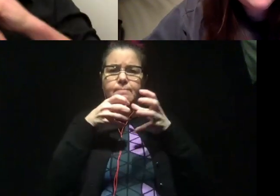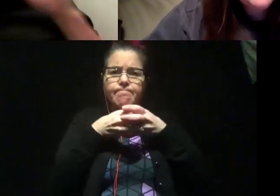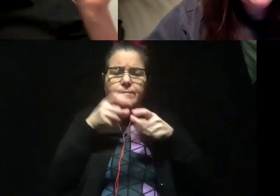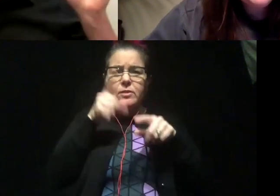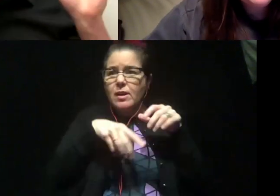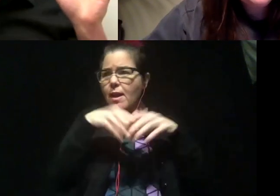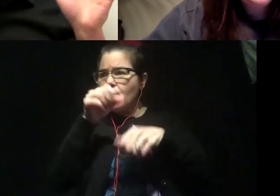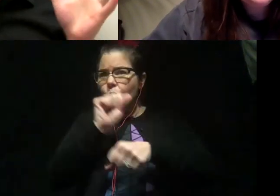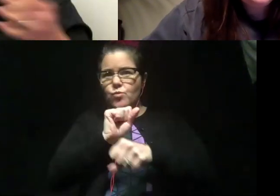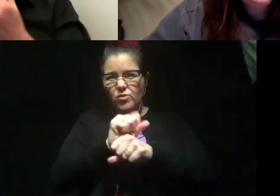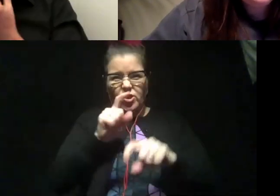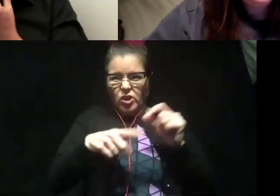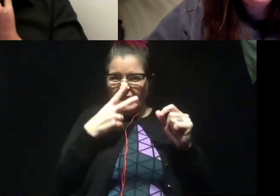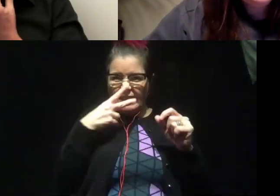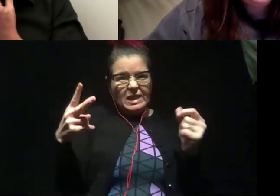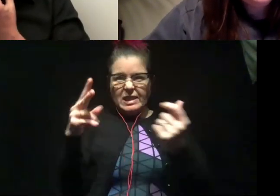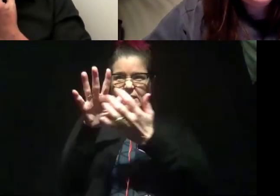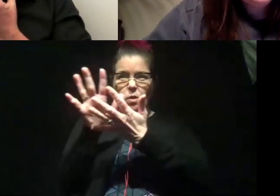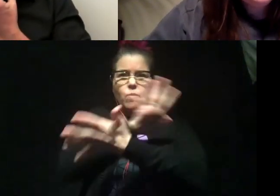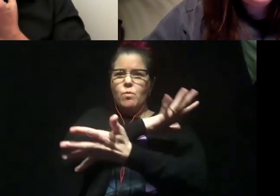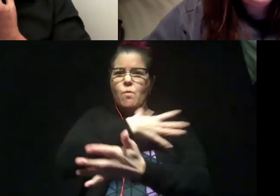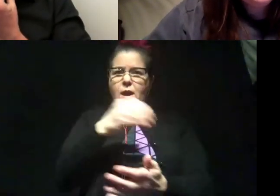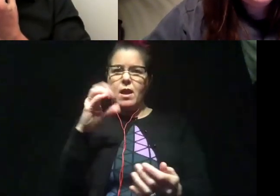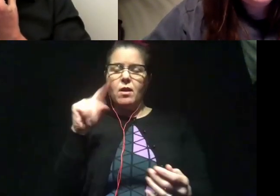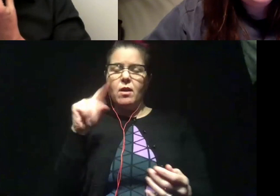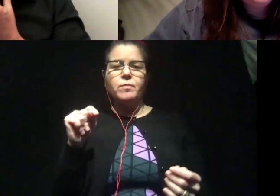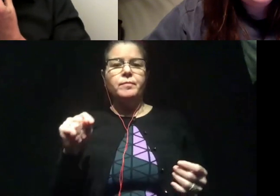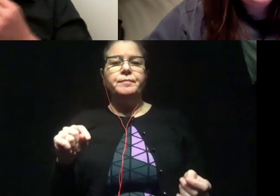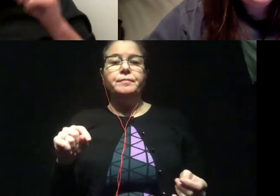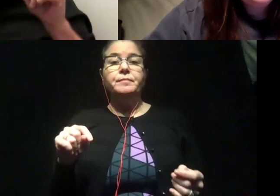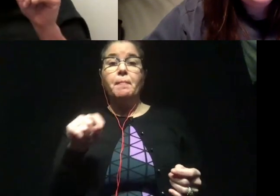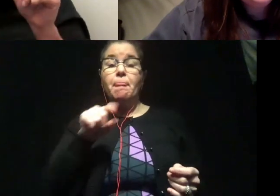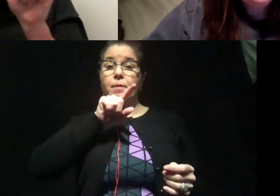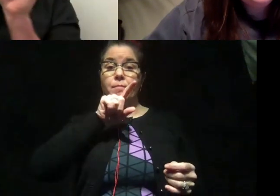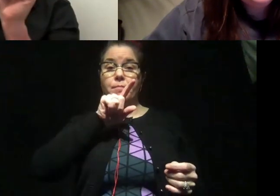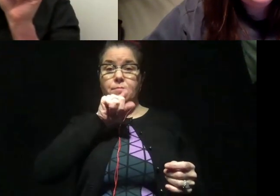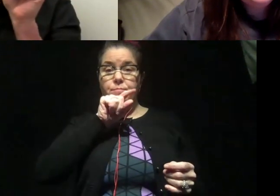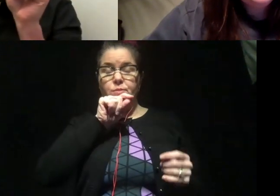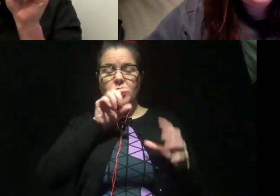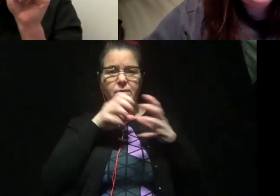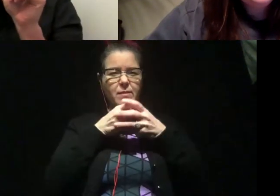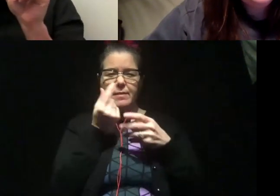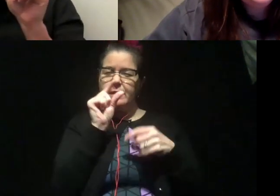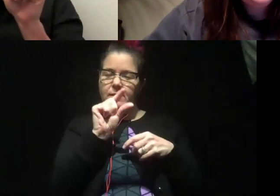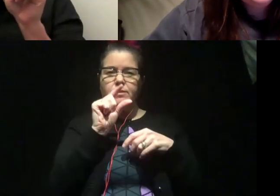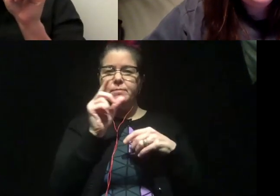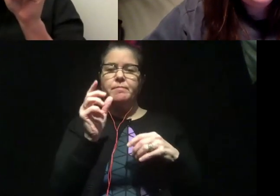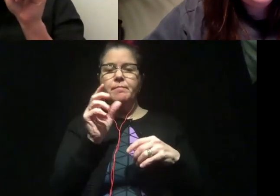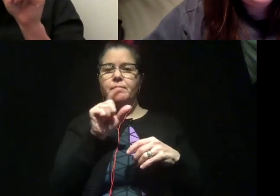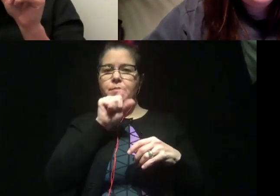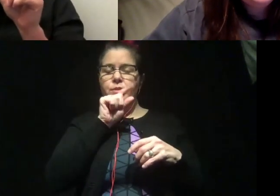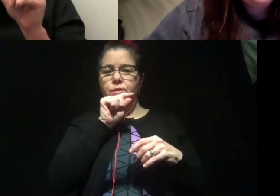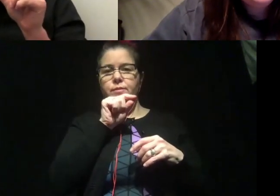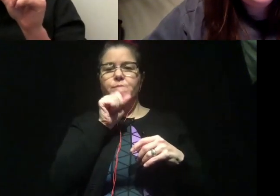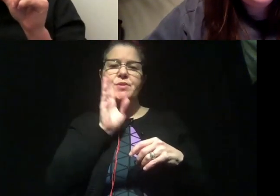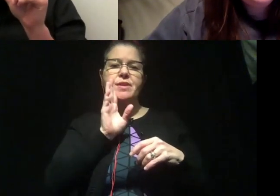work because you couldn't see anything. It was completely white out. And birds, there was a flock of these small little birds these little